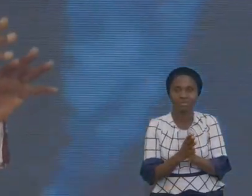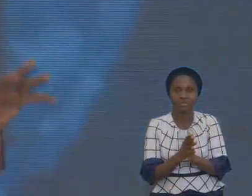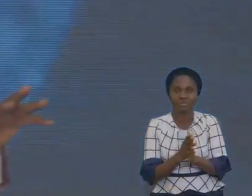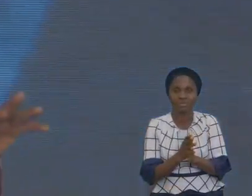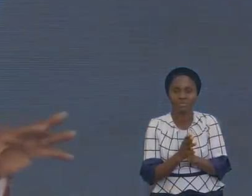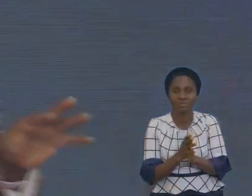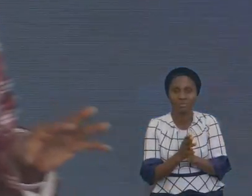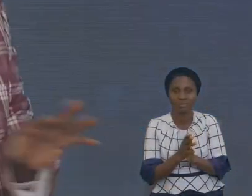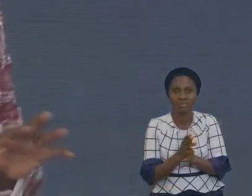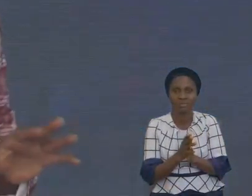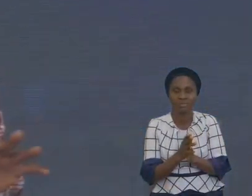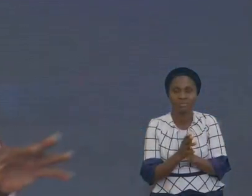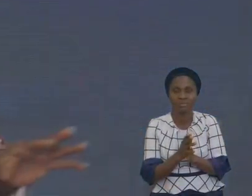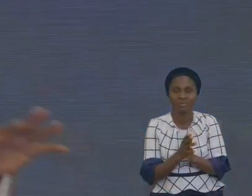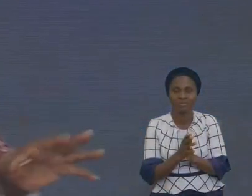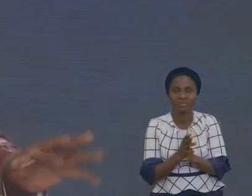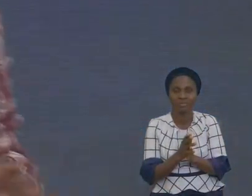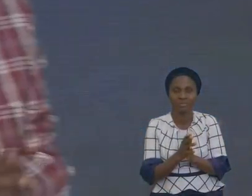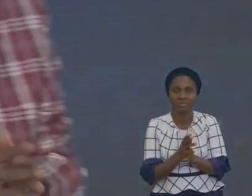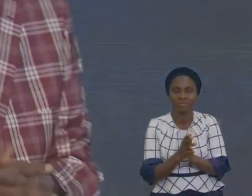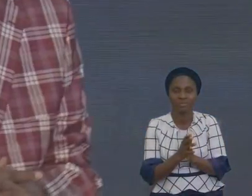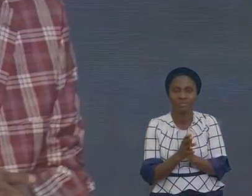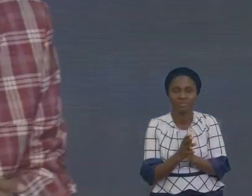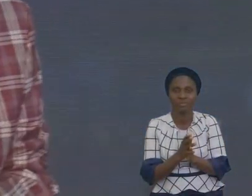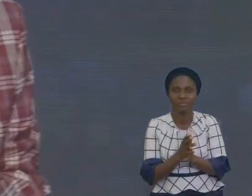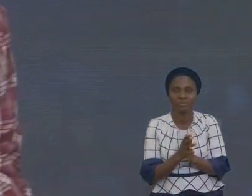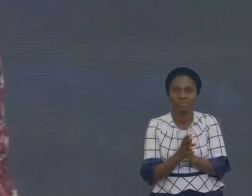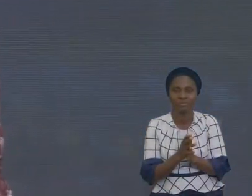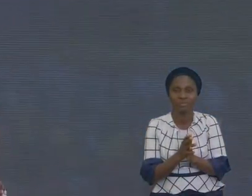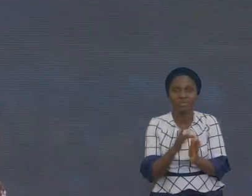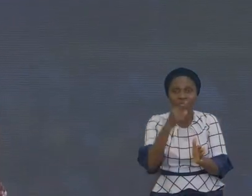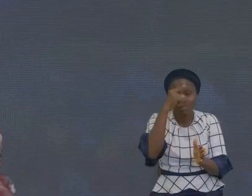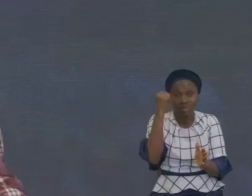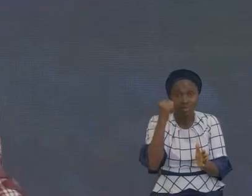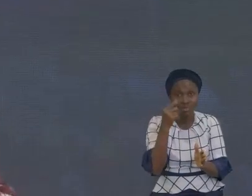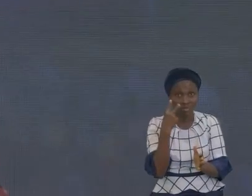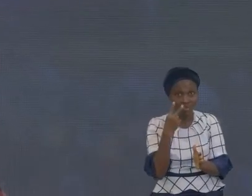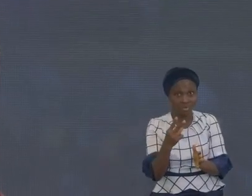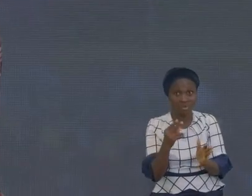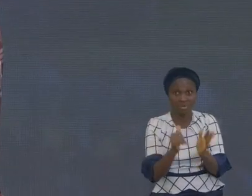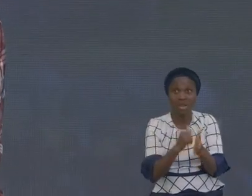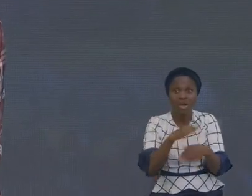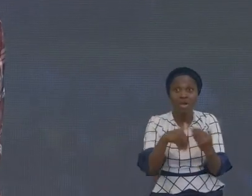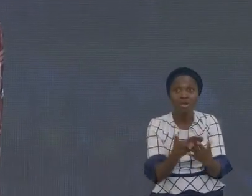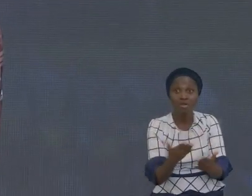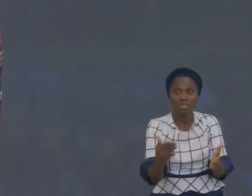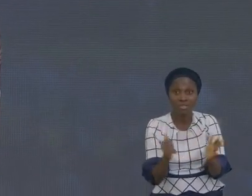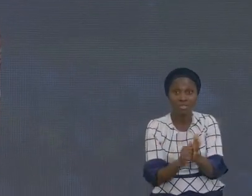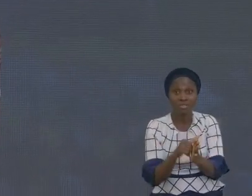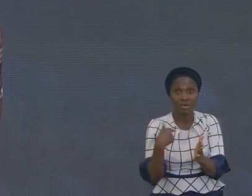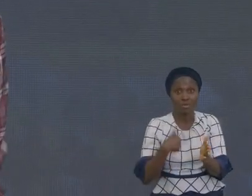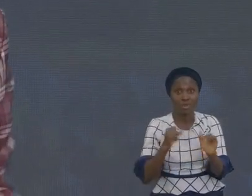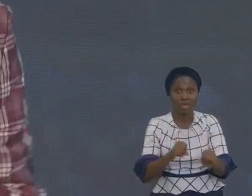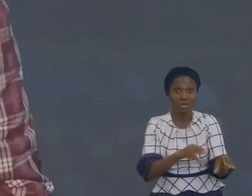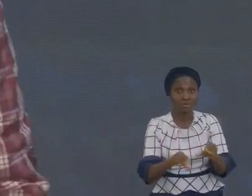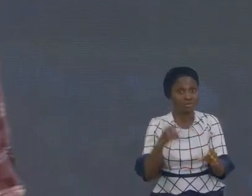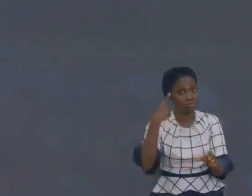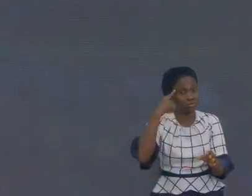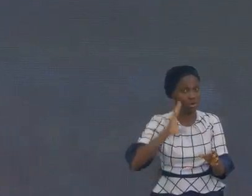Because you see, all the things we can do for ourselves, all the things we can achieve for